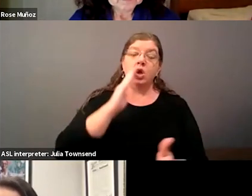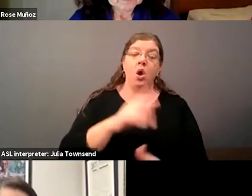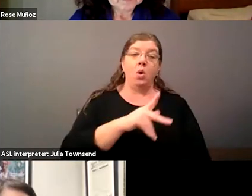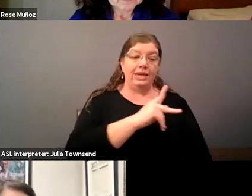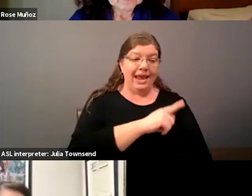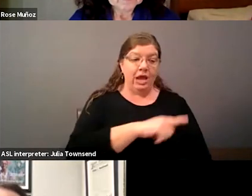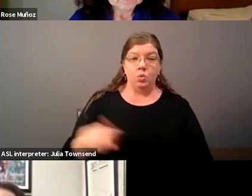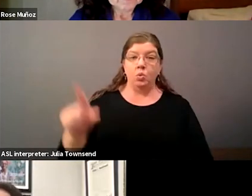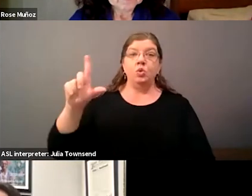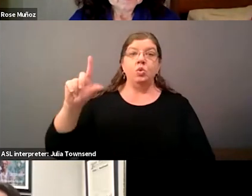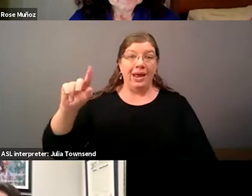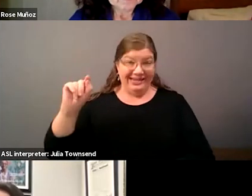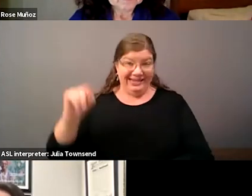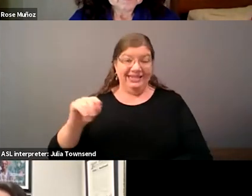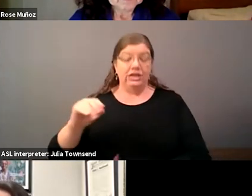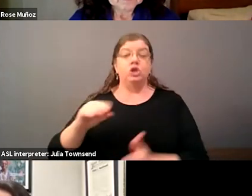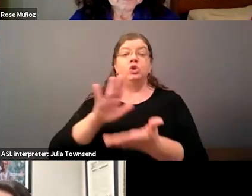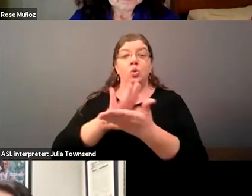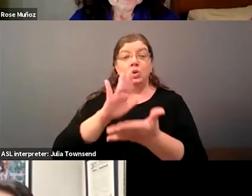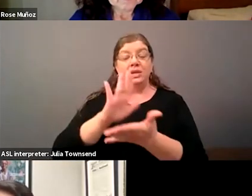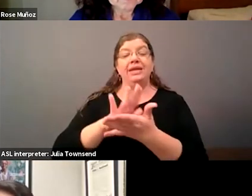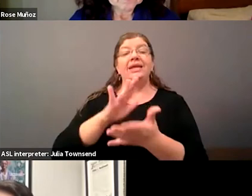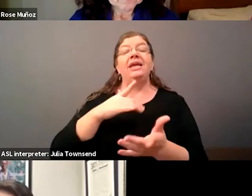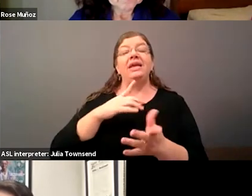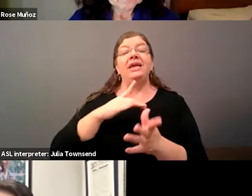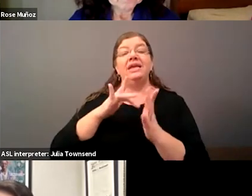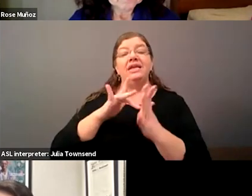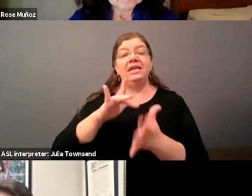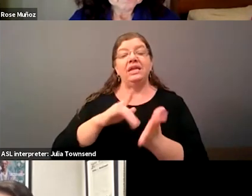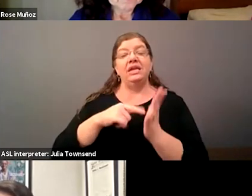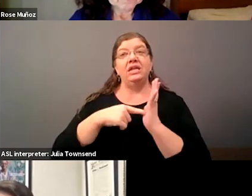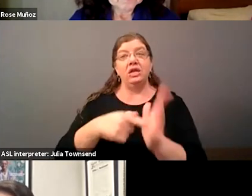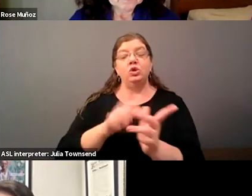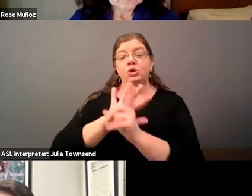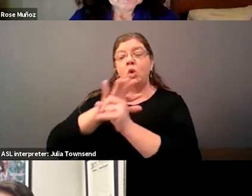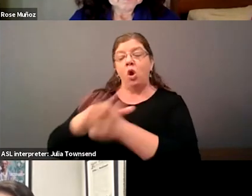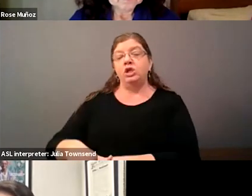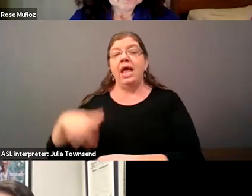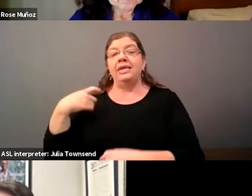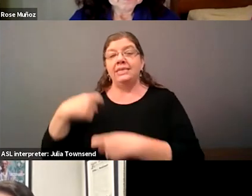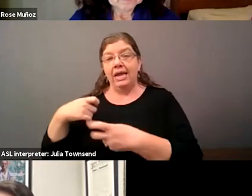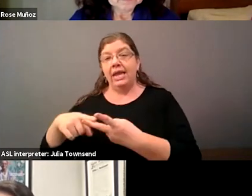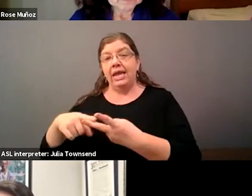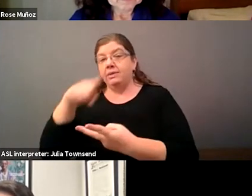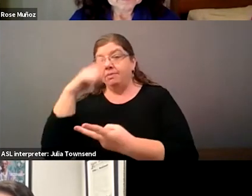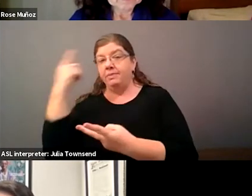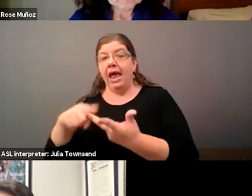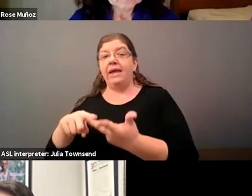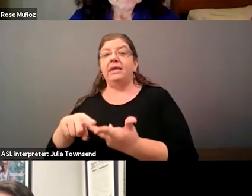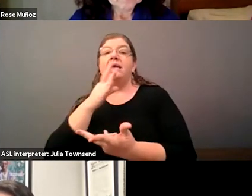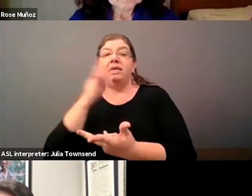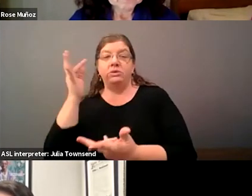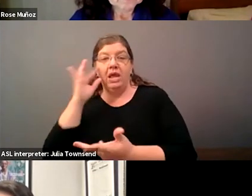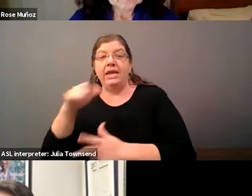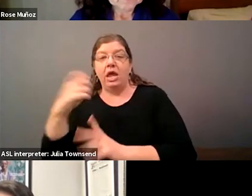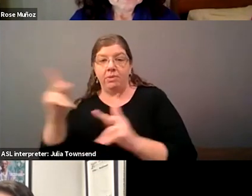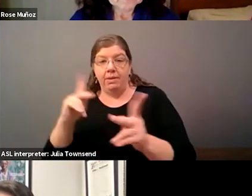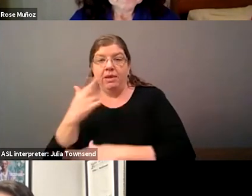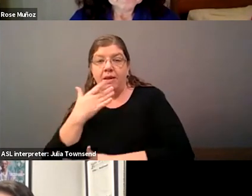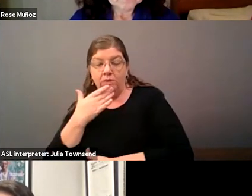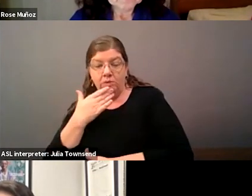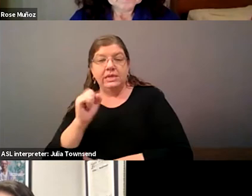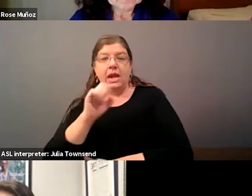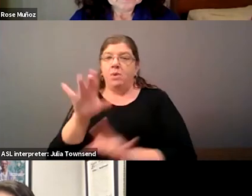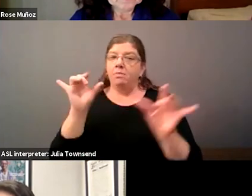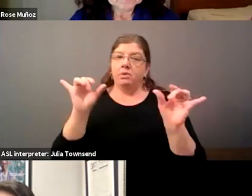schooling continues to marginalize latinx black indigenous and other communities of color santa barbara is no different our district and schools